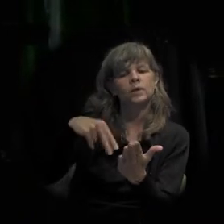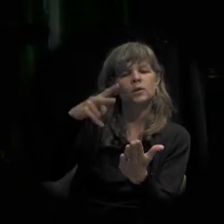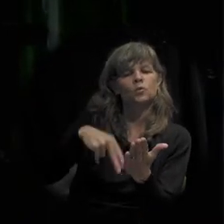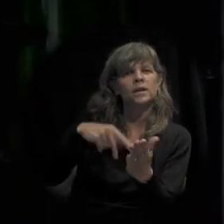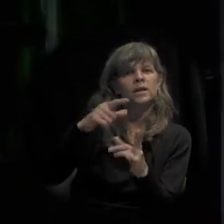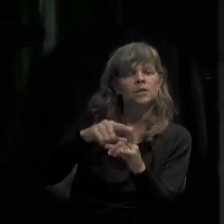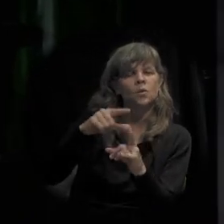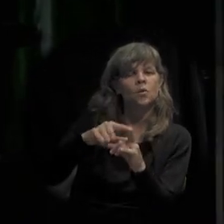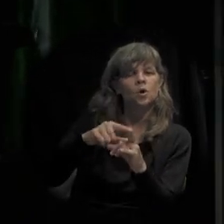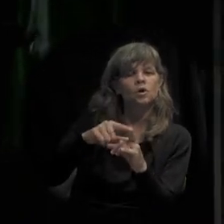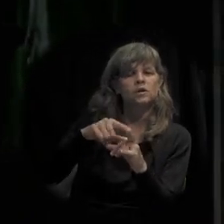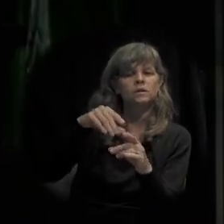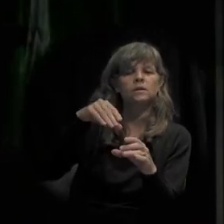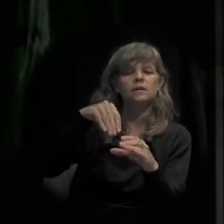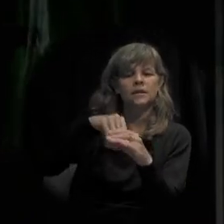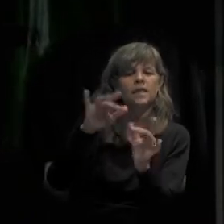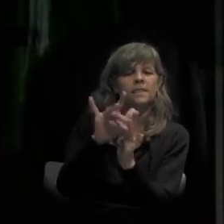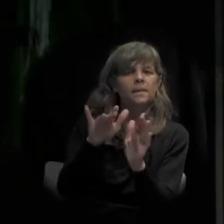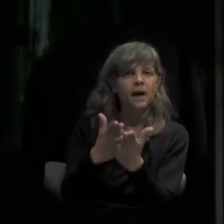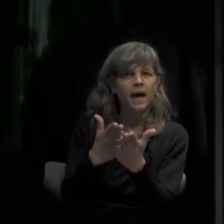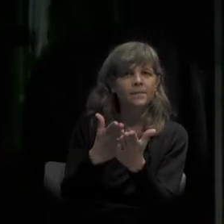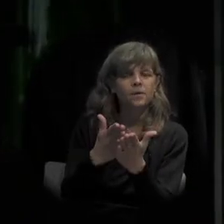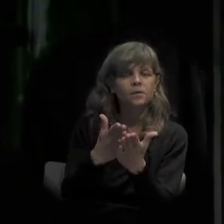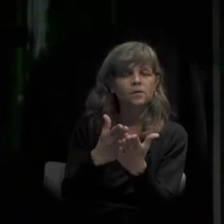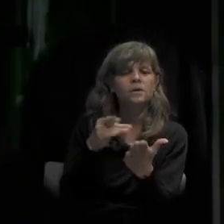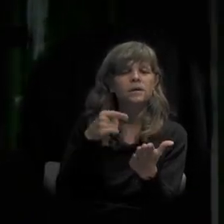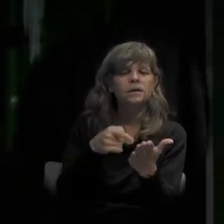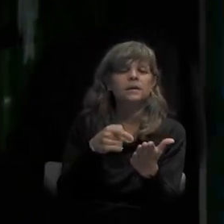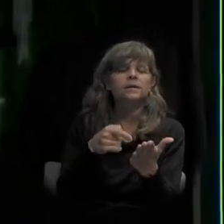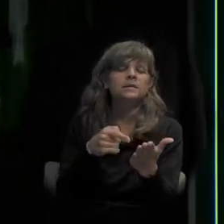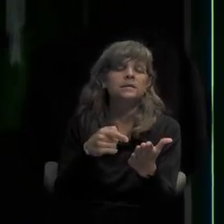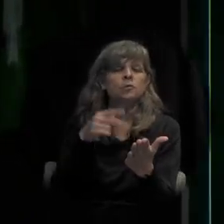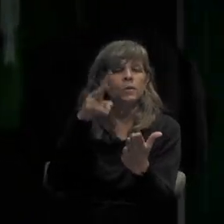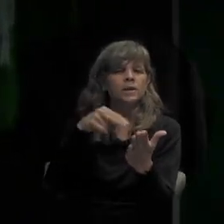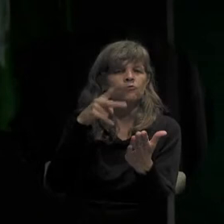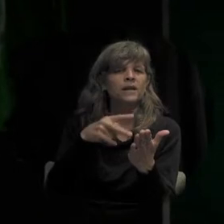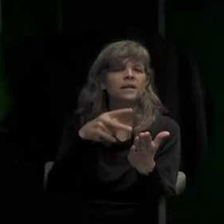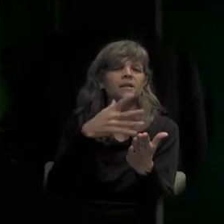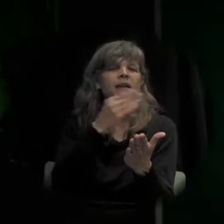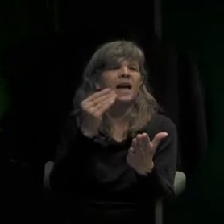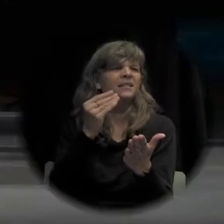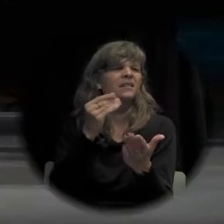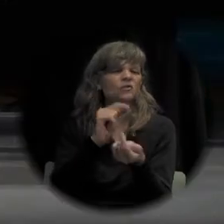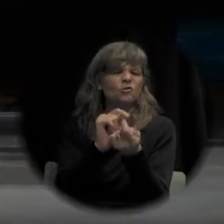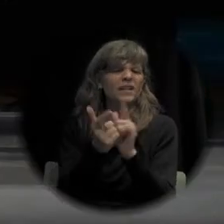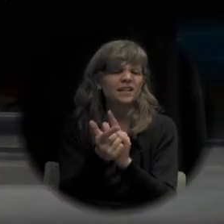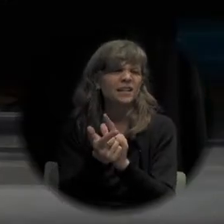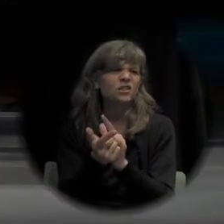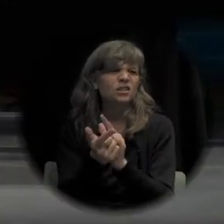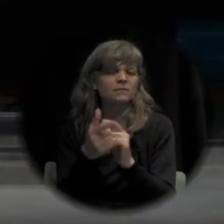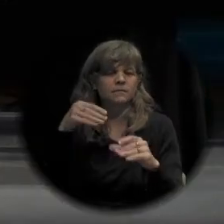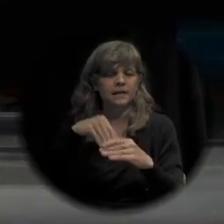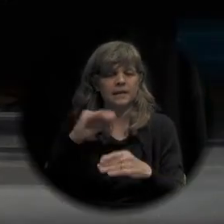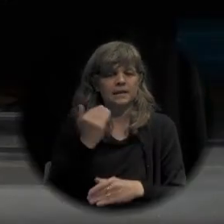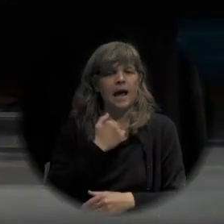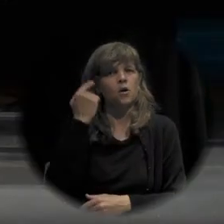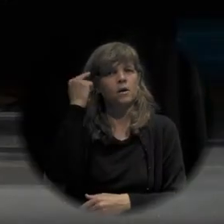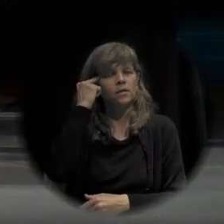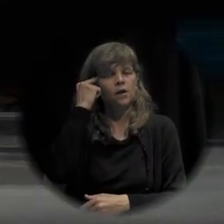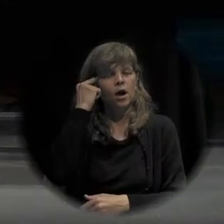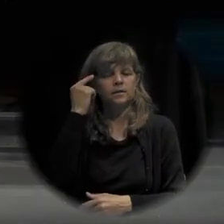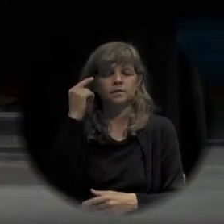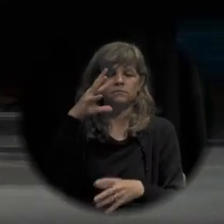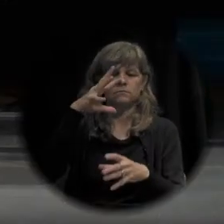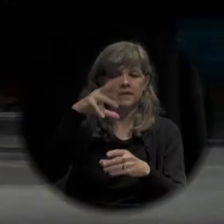to say. I would call that deceptive voices. That what David is facing